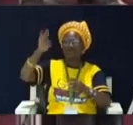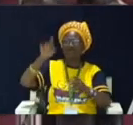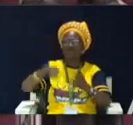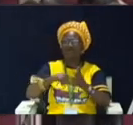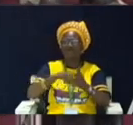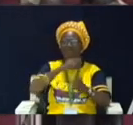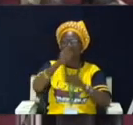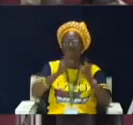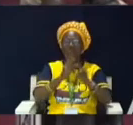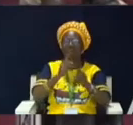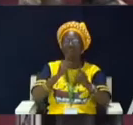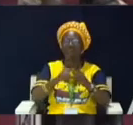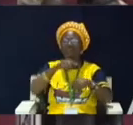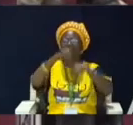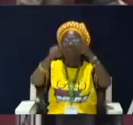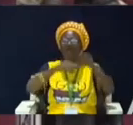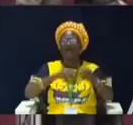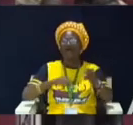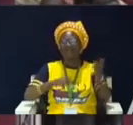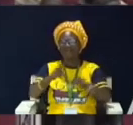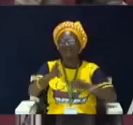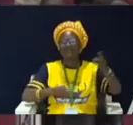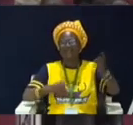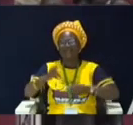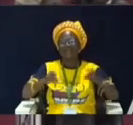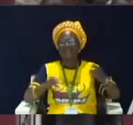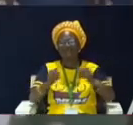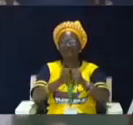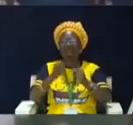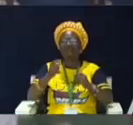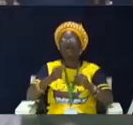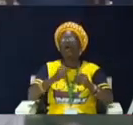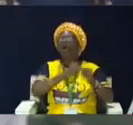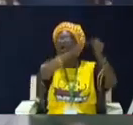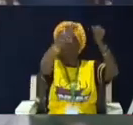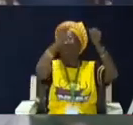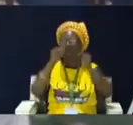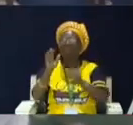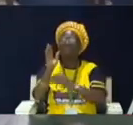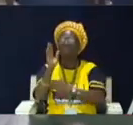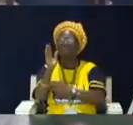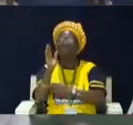the Almighty God. I think somebody should shout hallelujah.